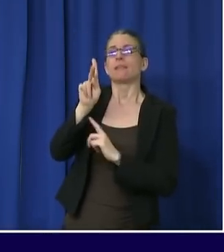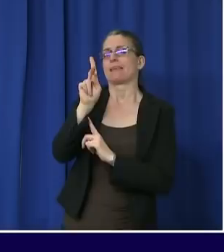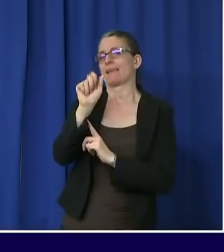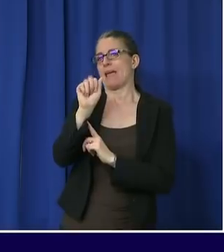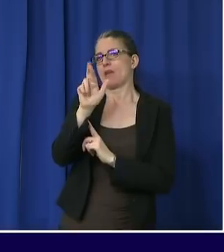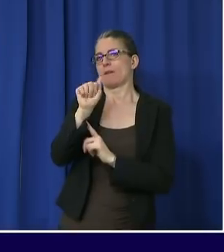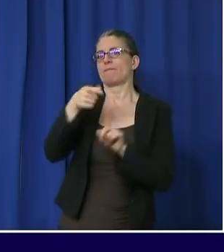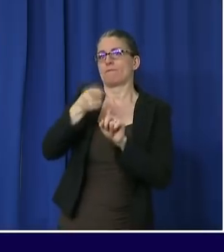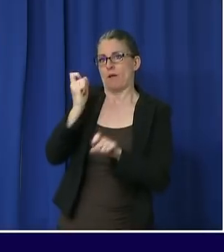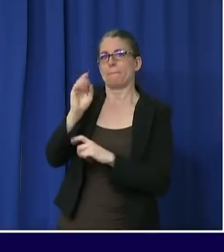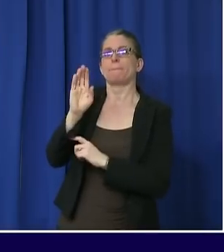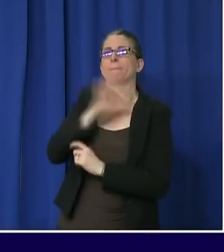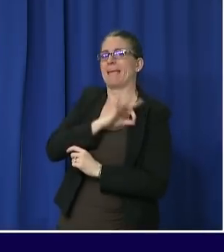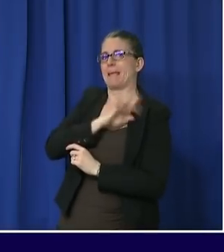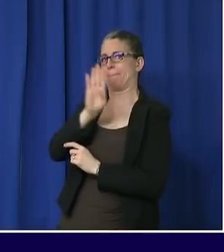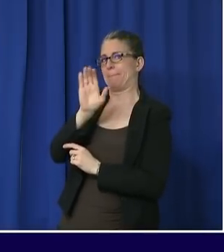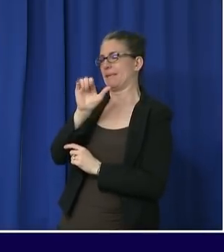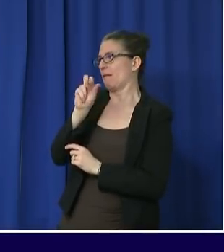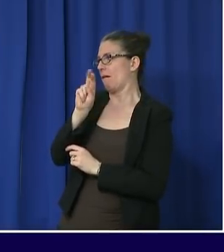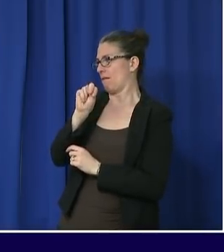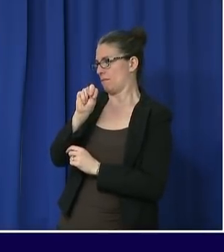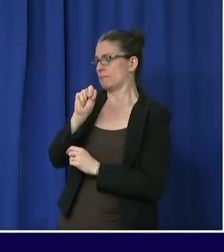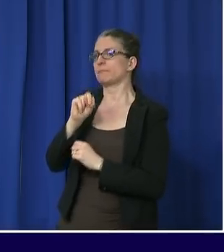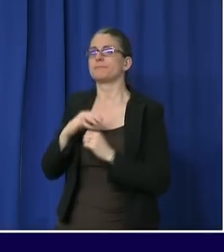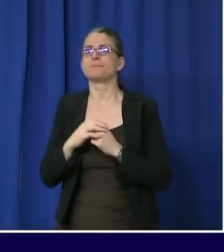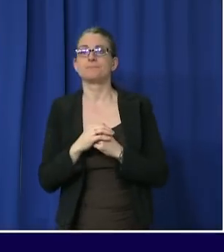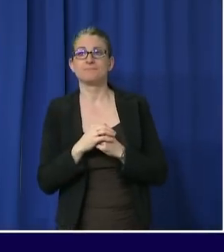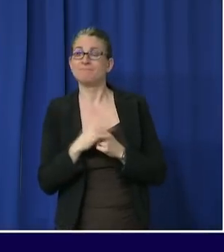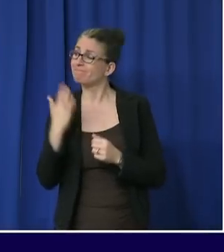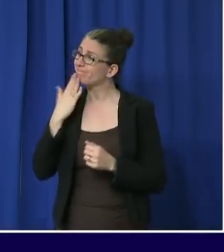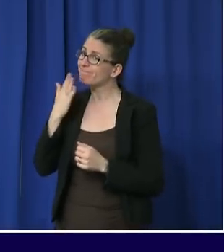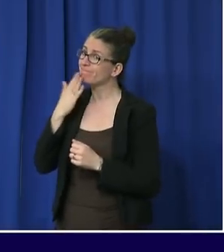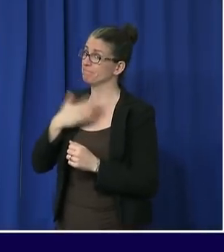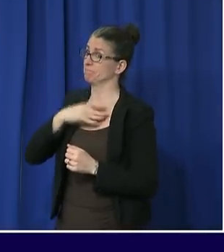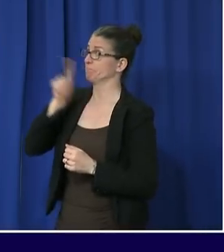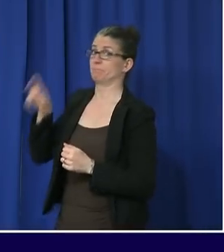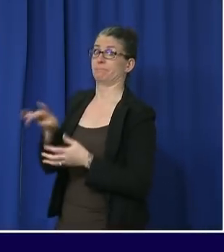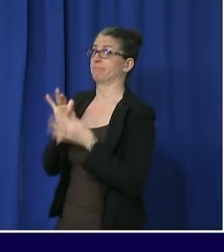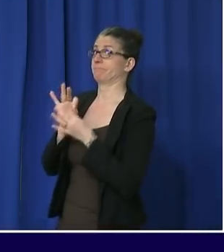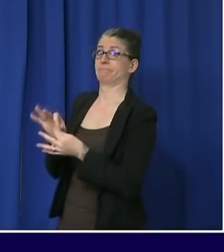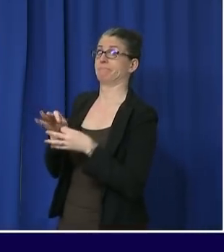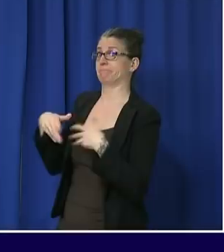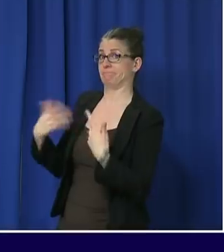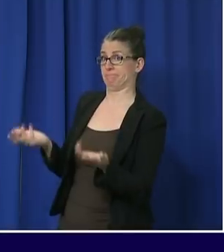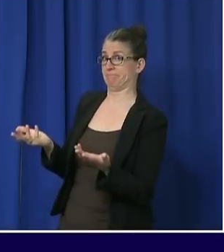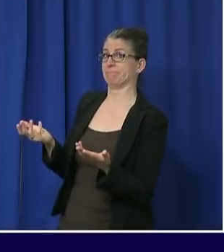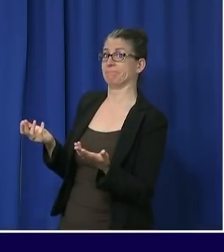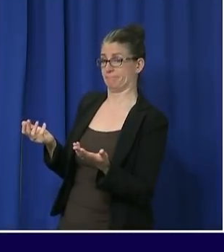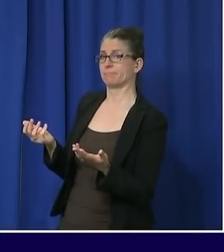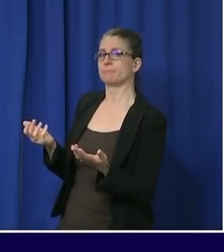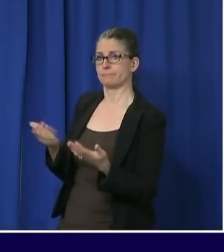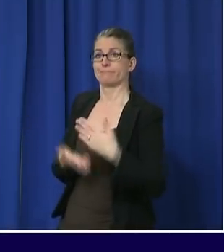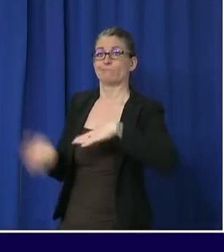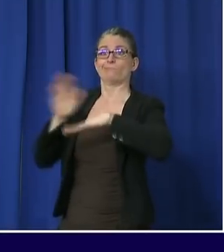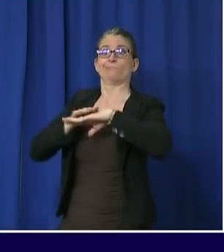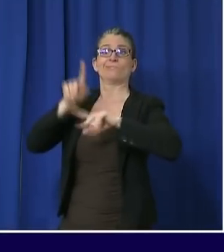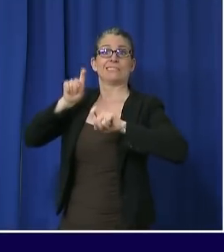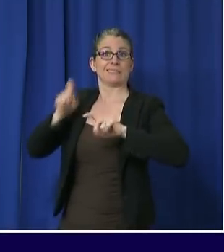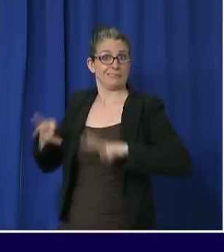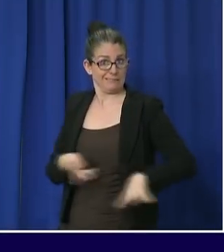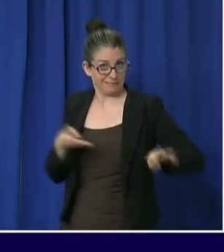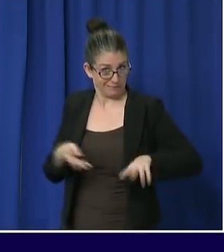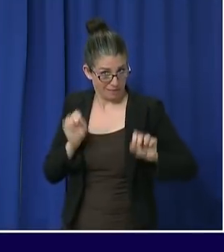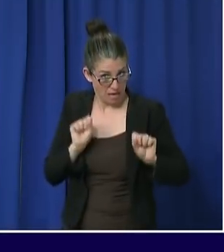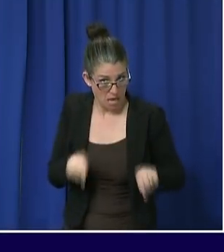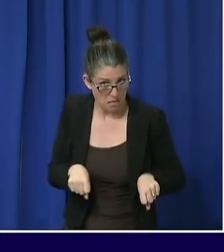Hi, thank you. My question is around our increased testing capacity. So with this increased testing